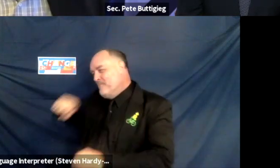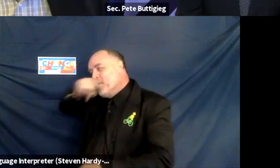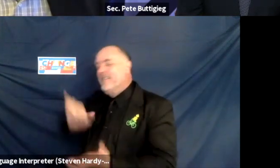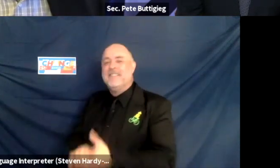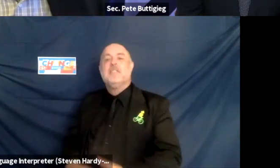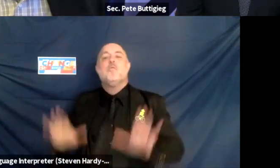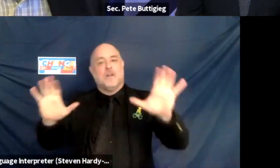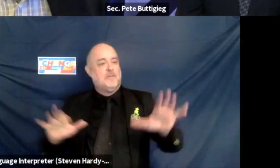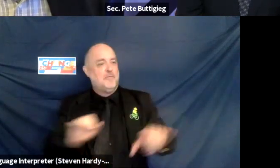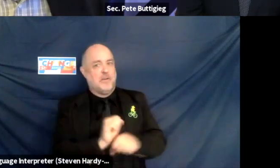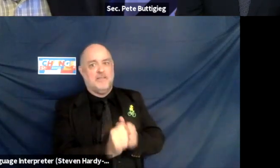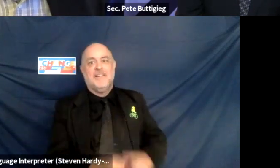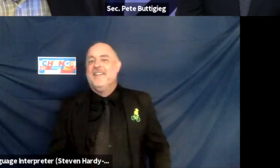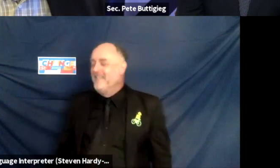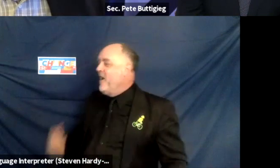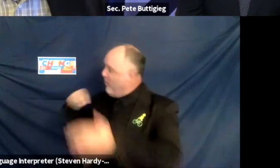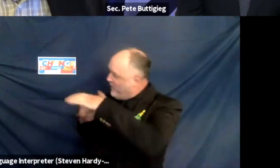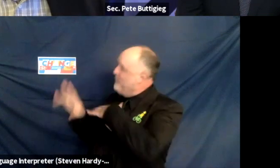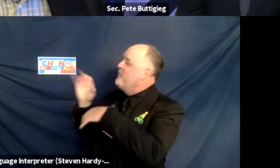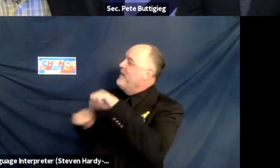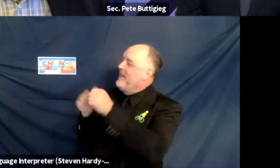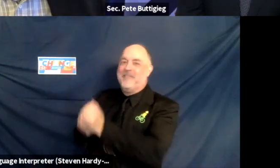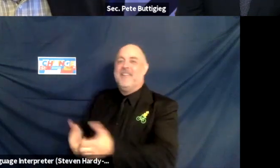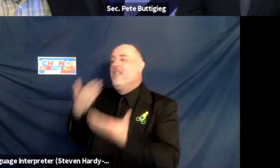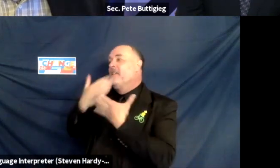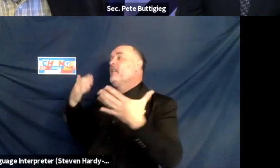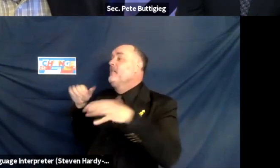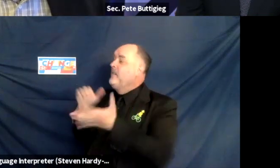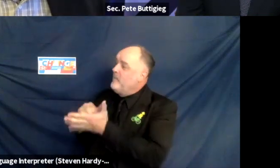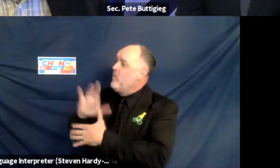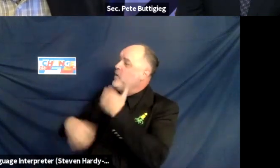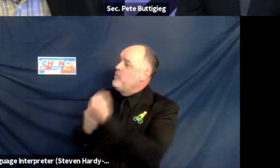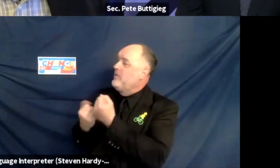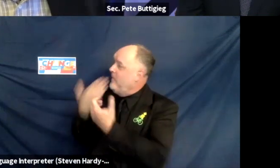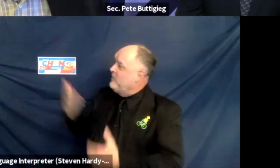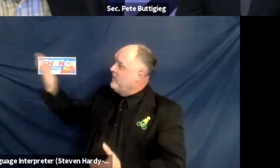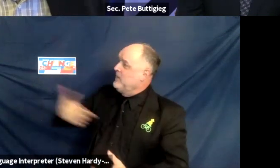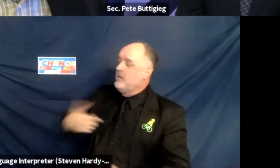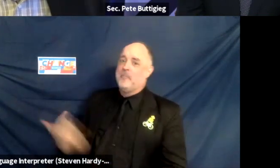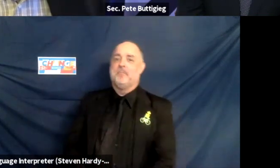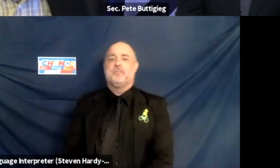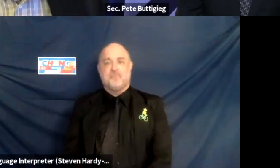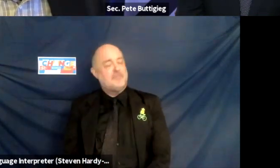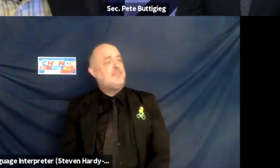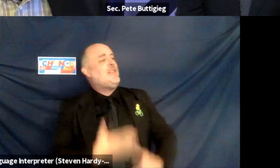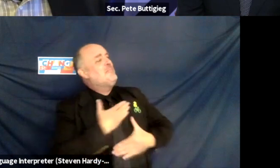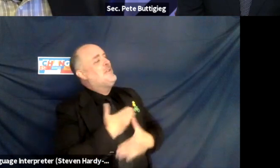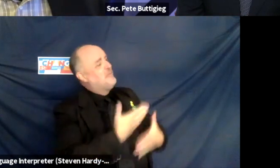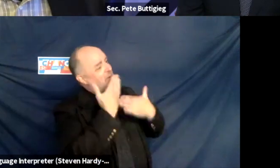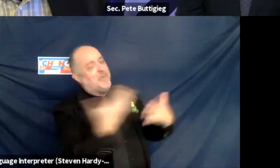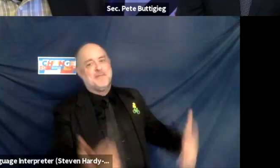much. Thanks. I'd look forward to that. And in the meantime, thanks again for all your work, and thanks for having me over today. Our pleasure.